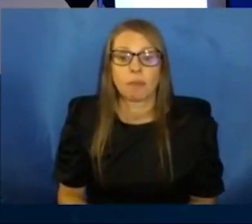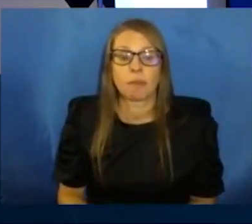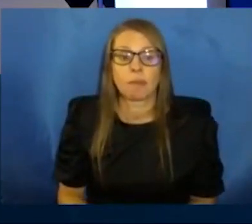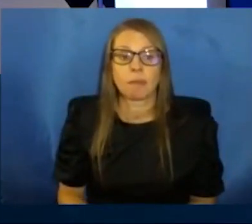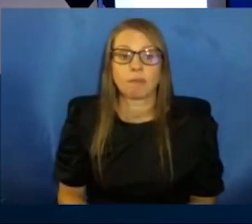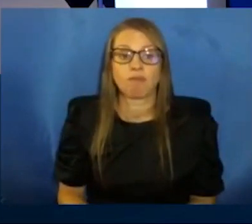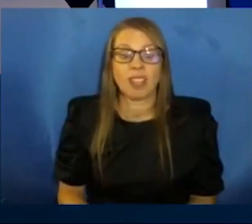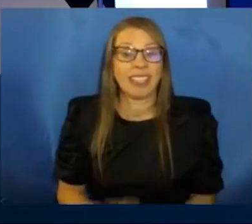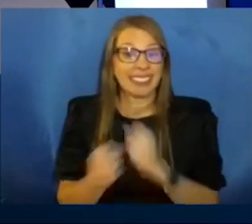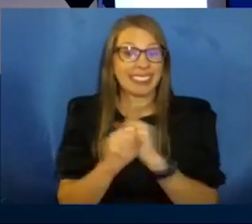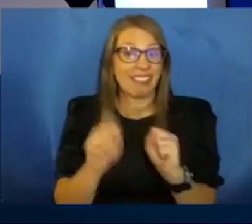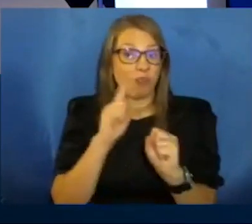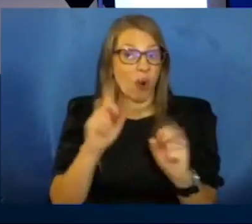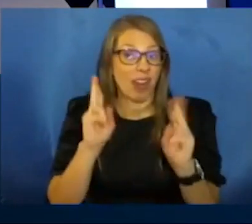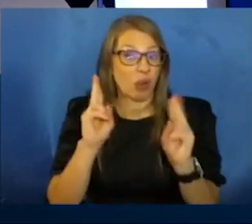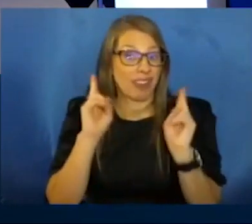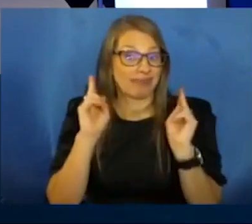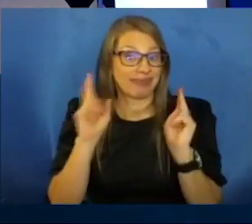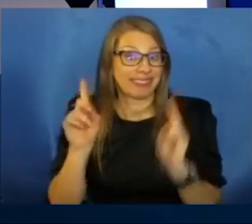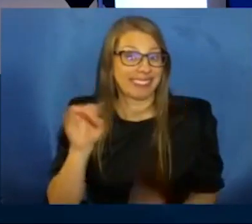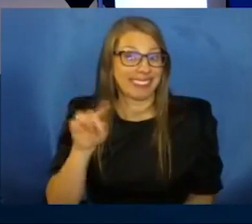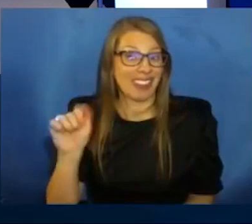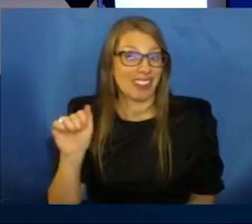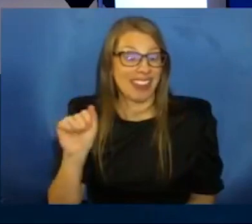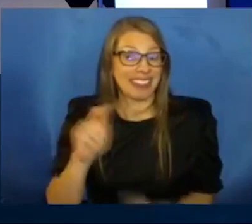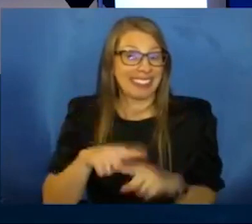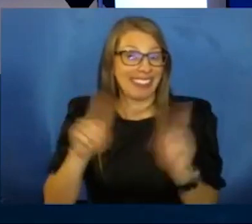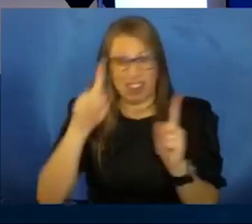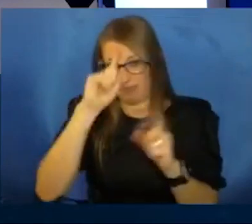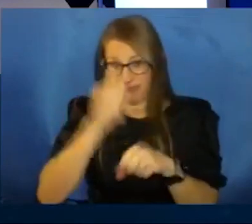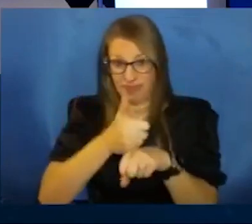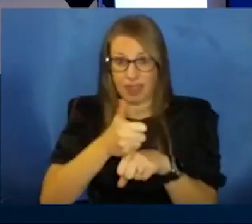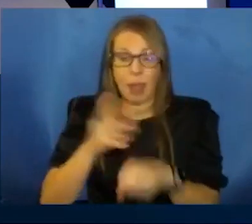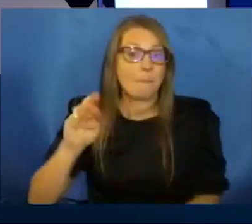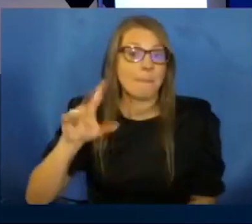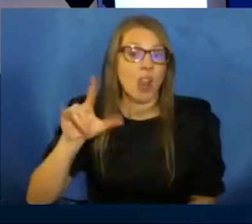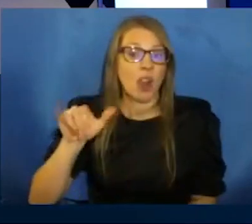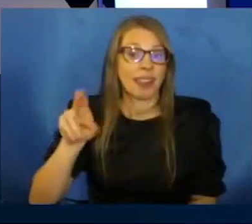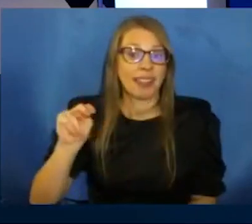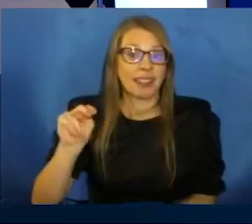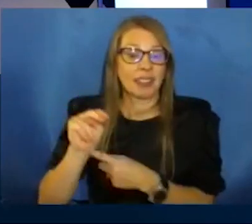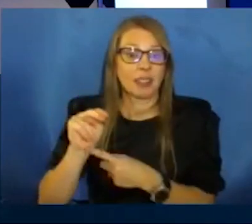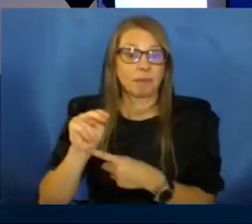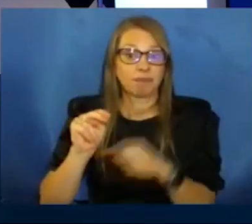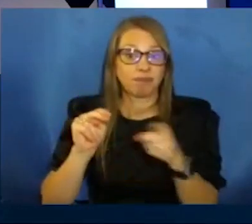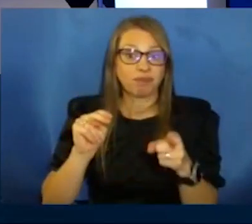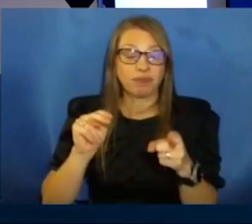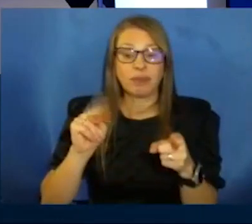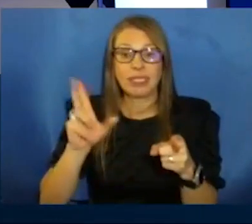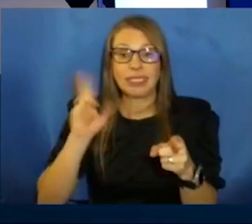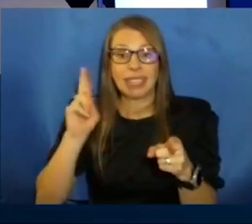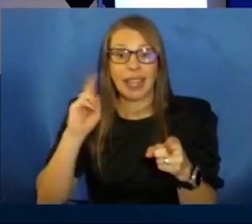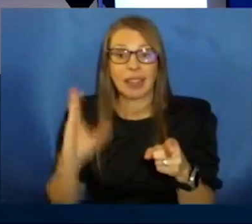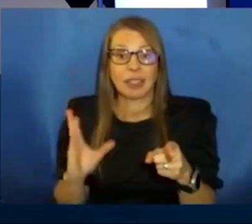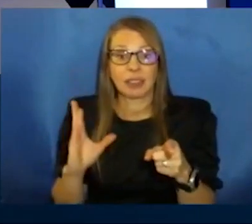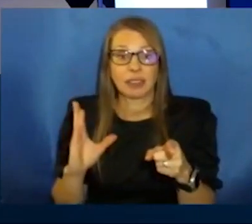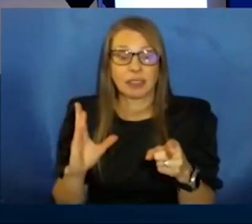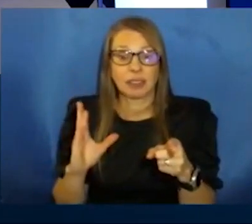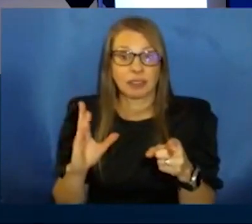about transmissibility, about 2 to 4 minutes versus 15. I think it's all a matter of, we shouldn't really get